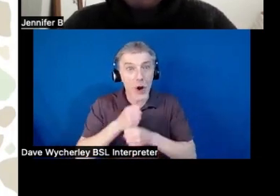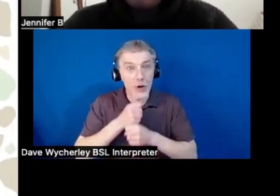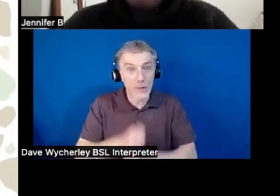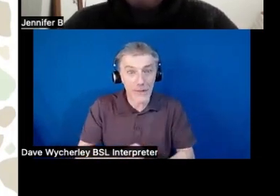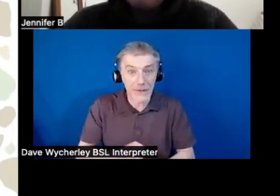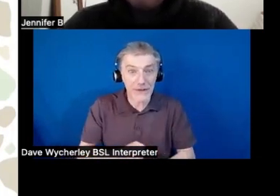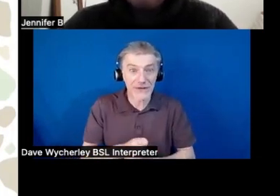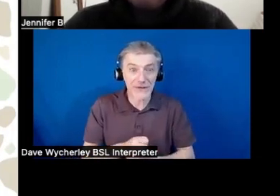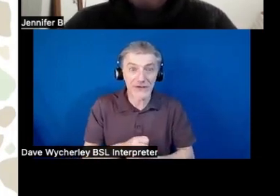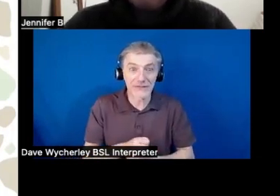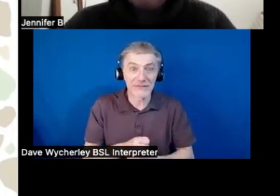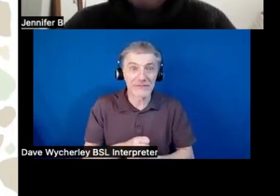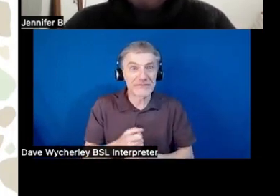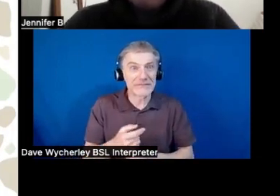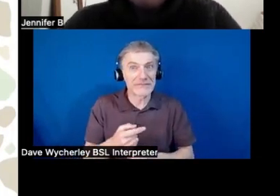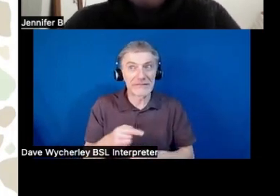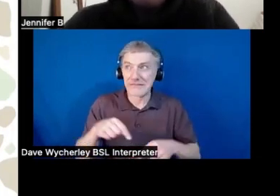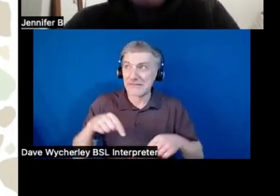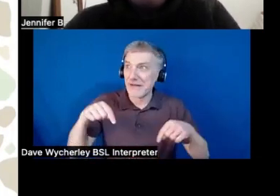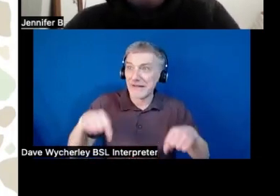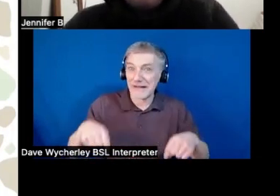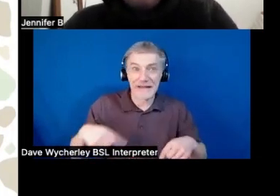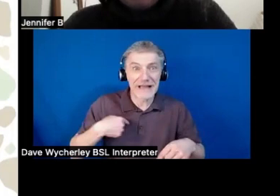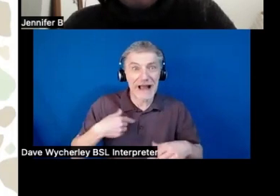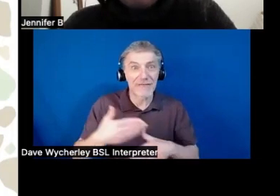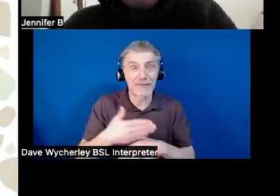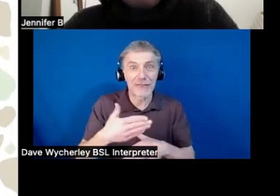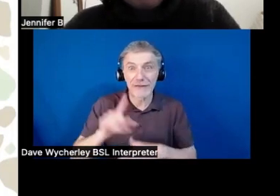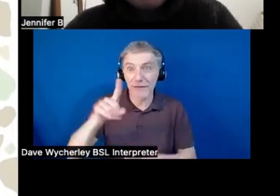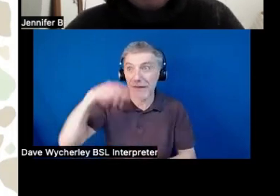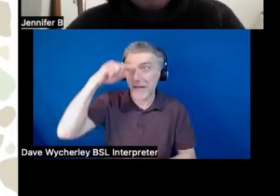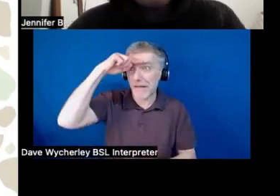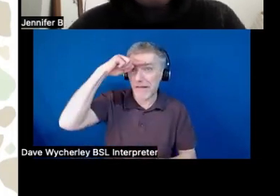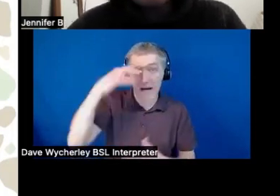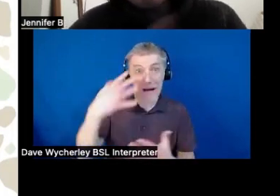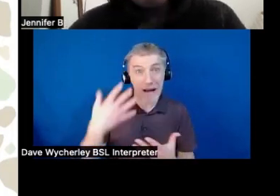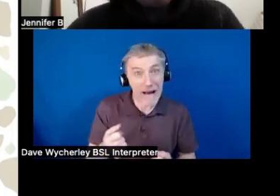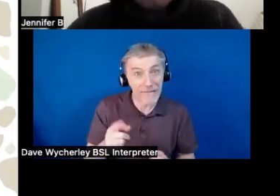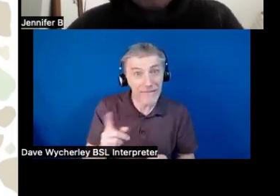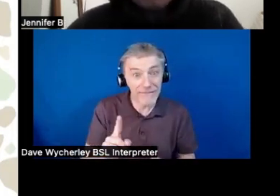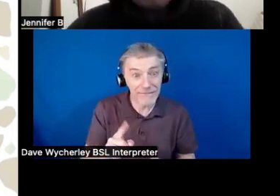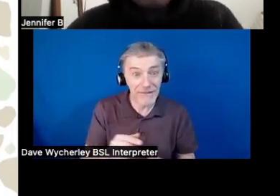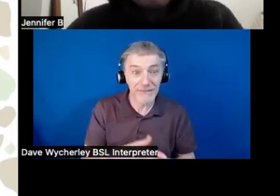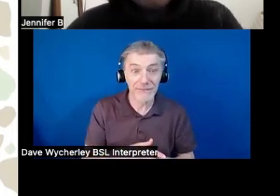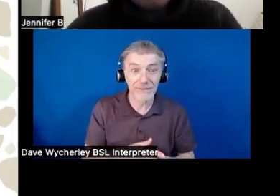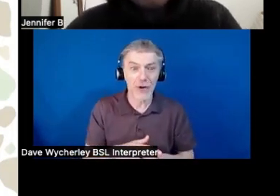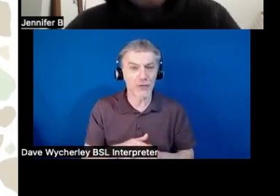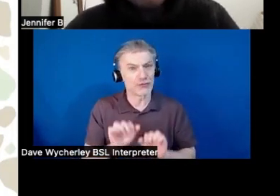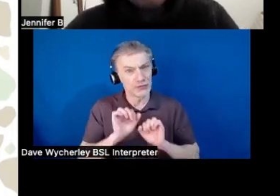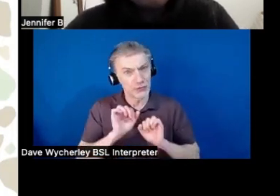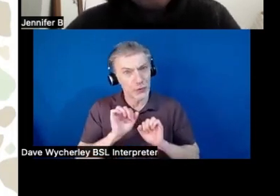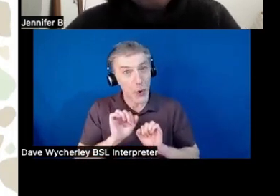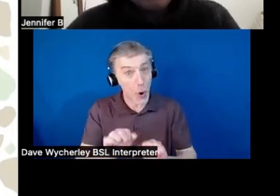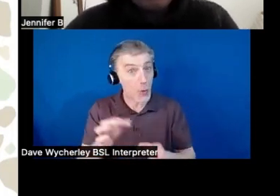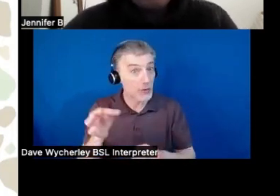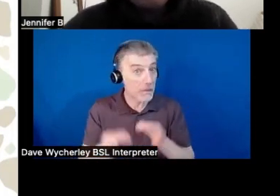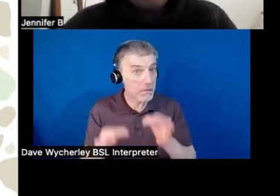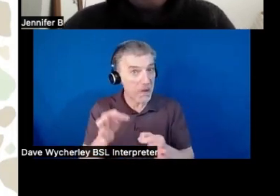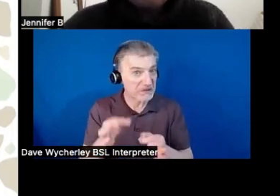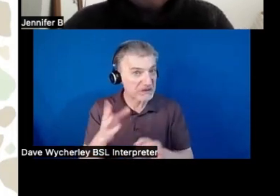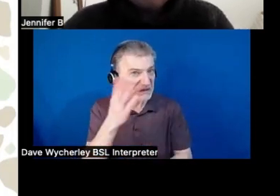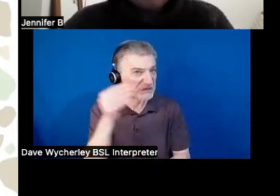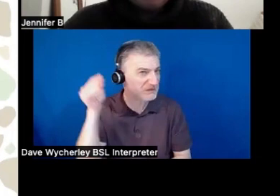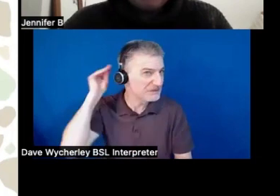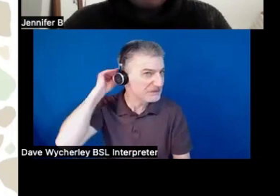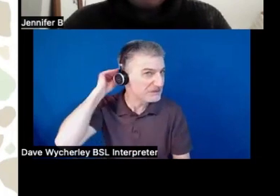politics or the politics of your art? And again, these are prompts and kind of seeds for growth in however way